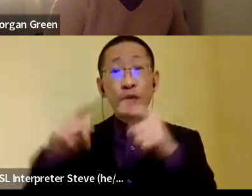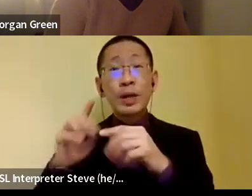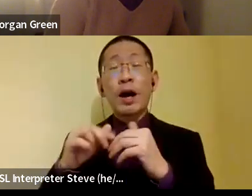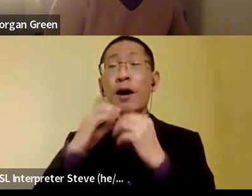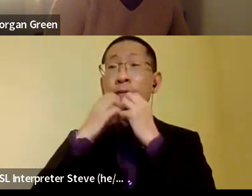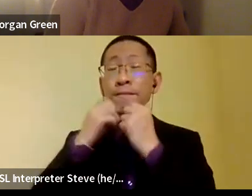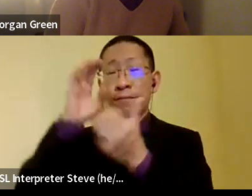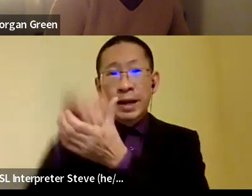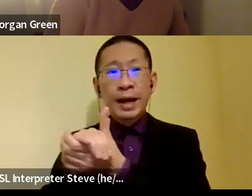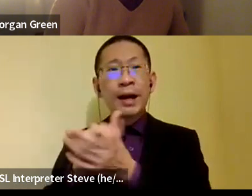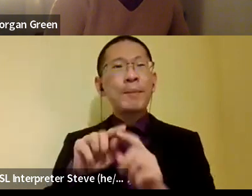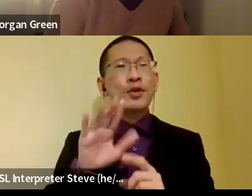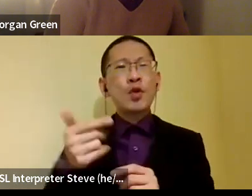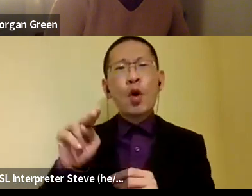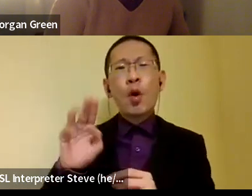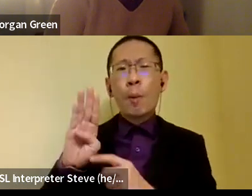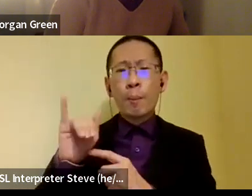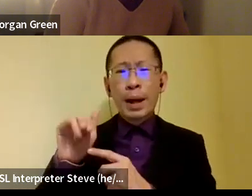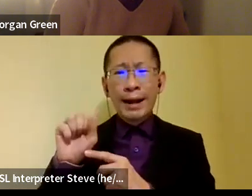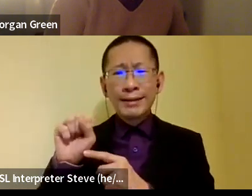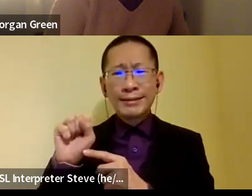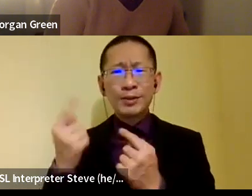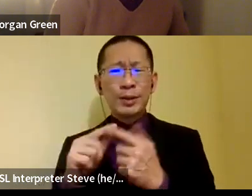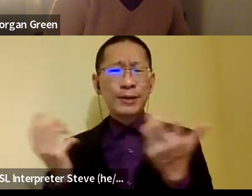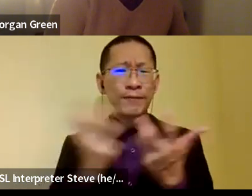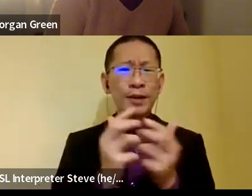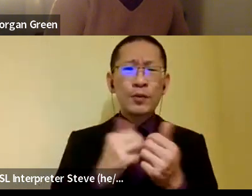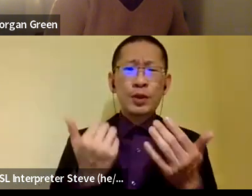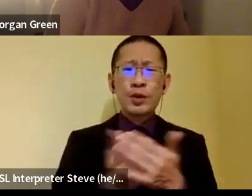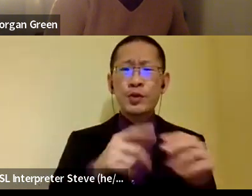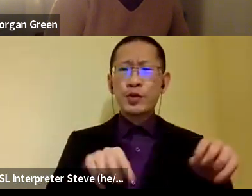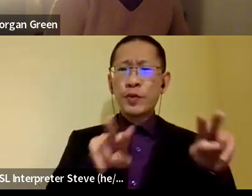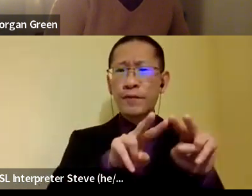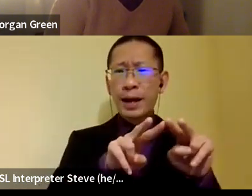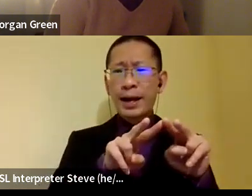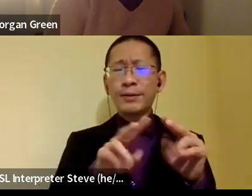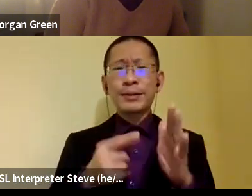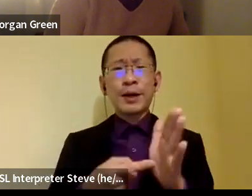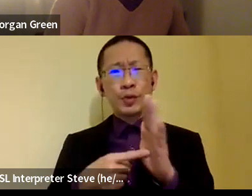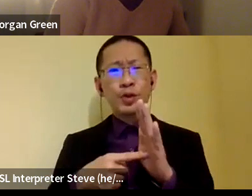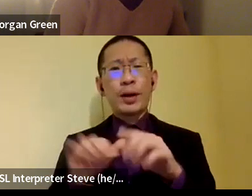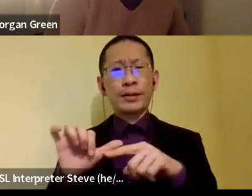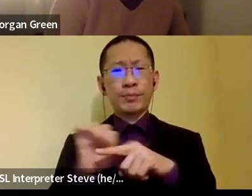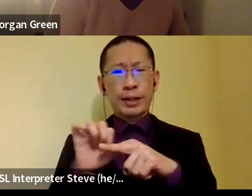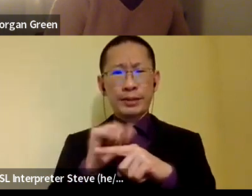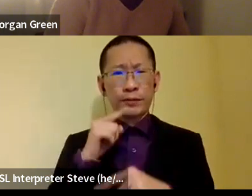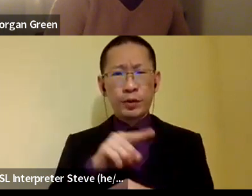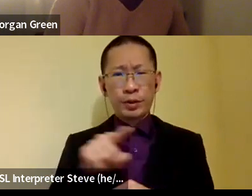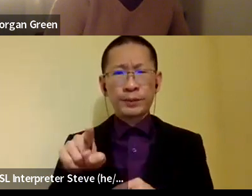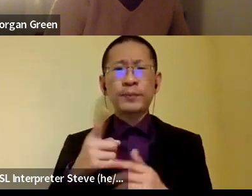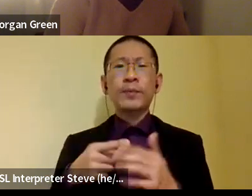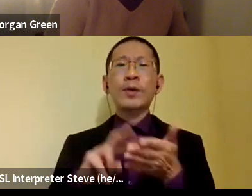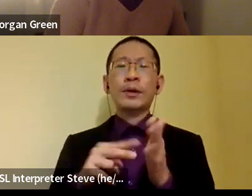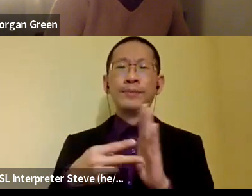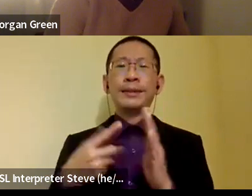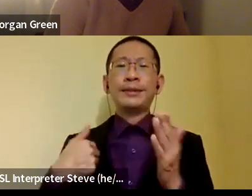value, personal values you bring, you might be fitting into the new value, and that's practice for you. And so what it means, you know, we talk